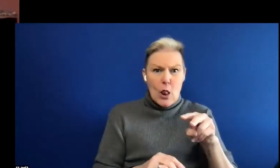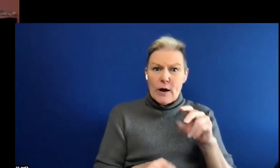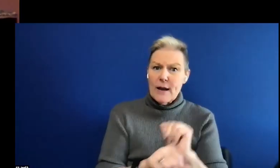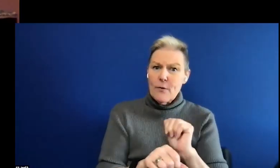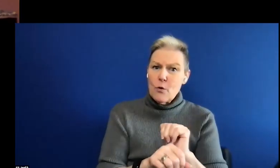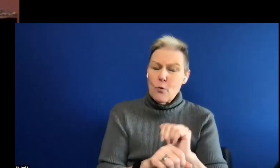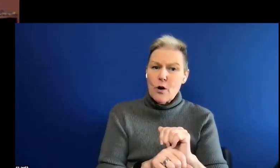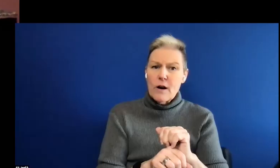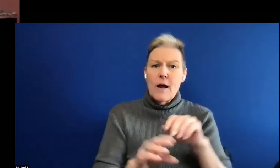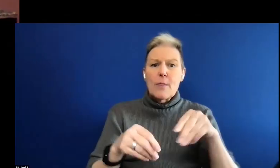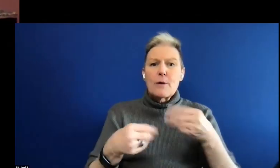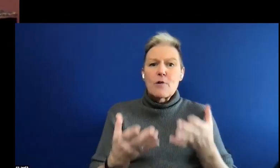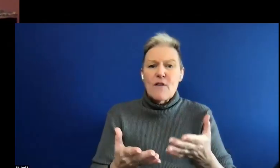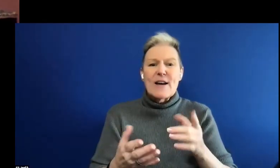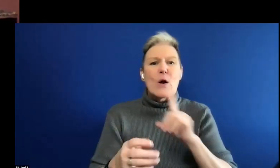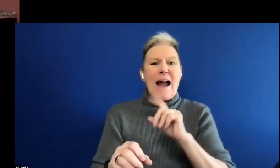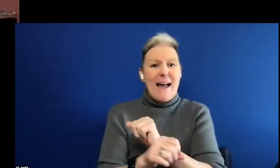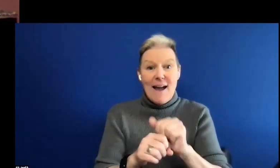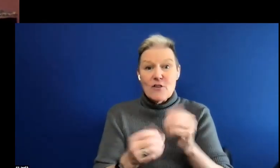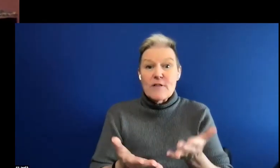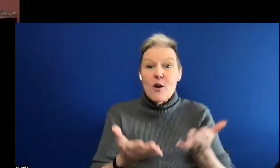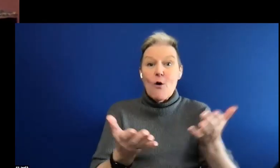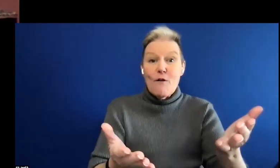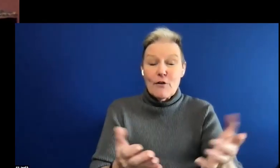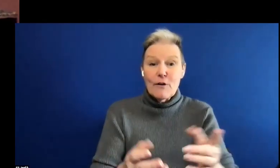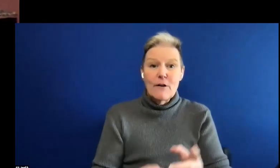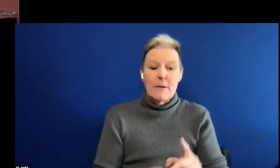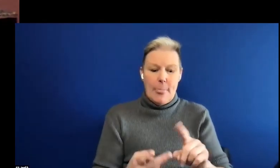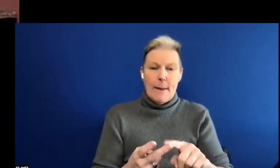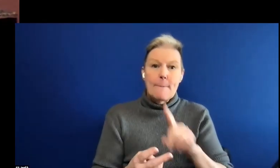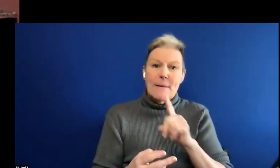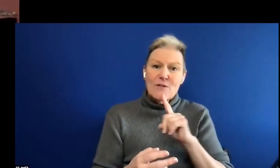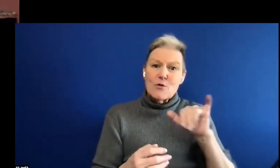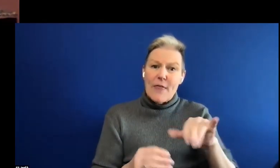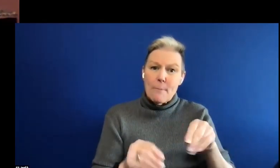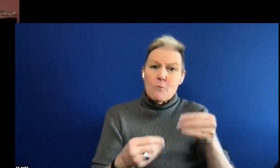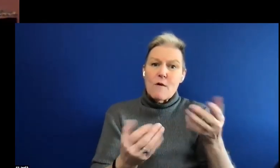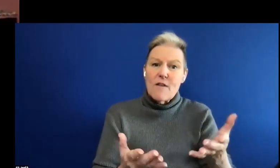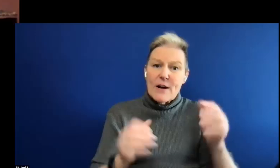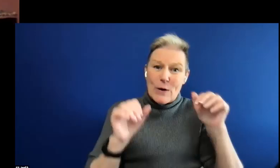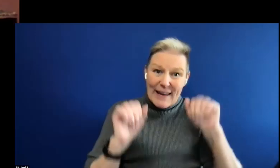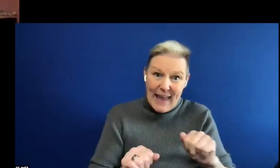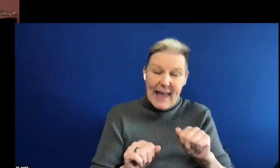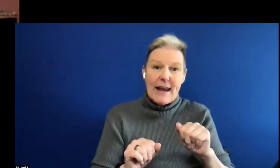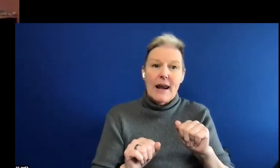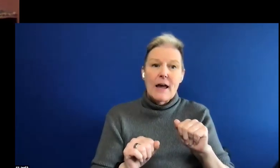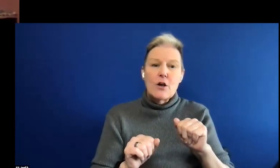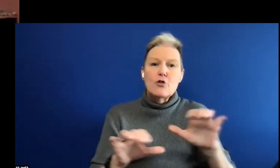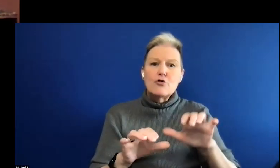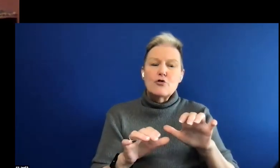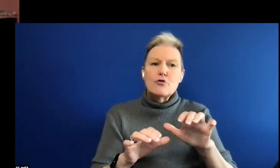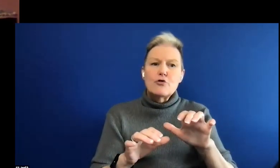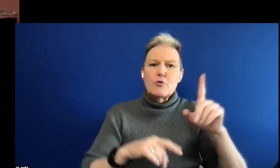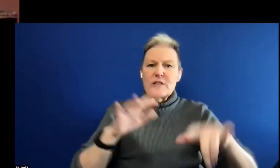provider actually have to offer, right? Making sure that that provider is able to provide